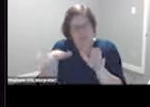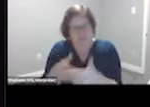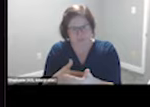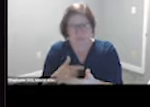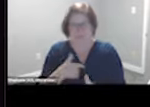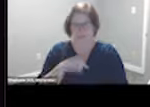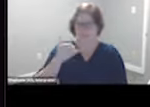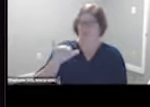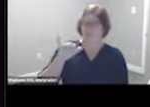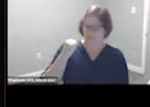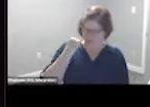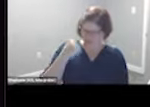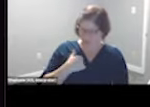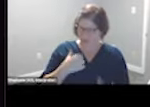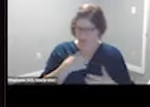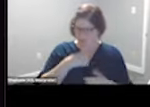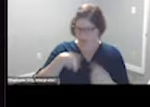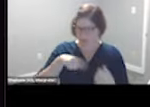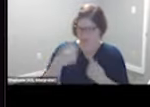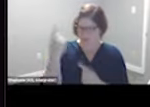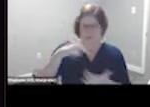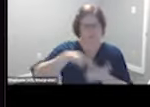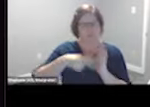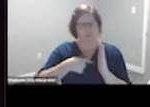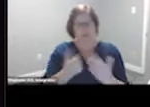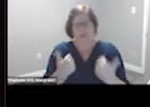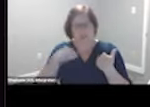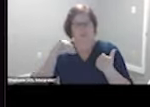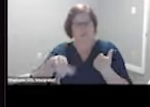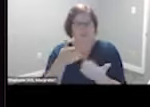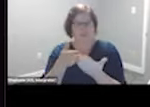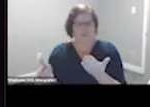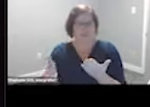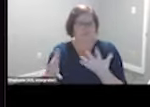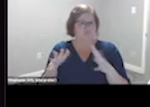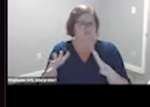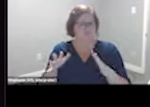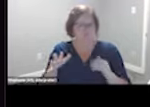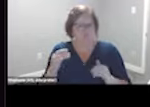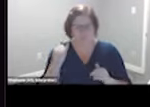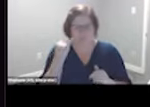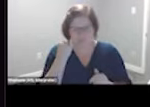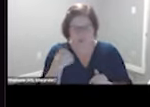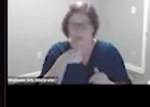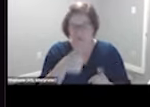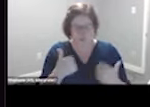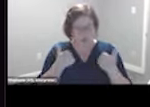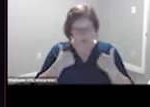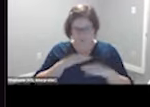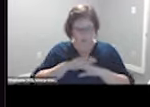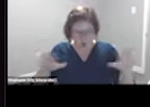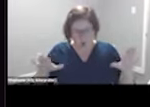God, if I complain something, it means I have something. If I don't have at all, I cannot even complain. So think about